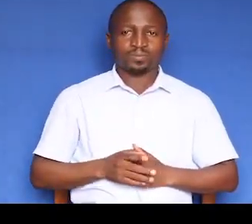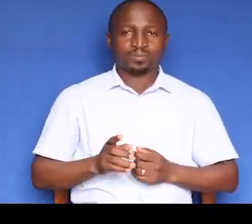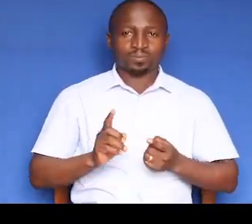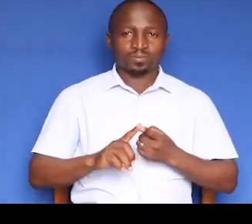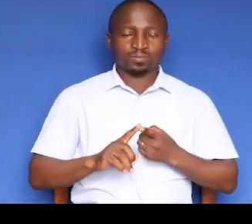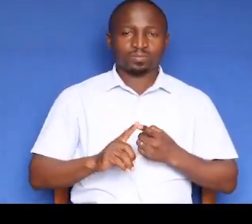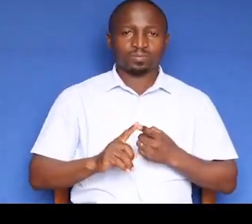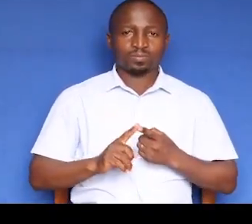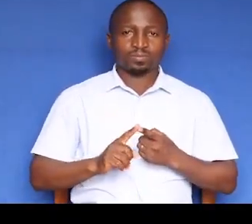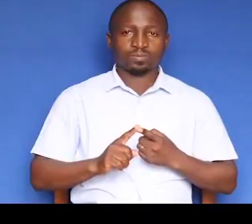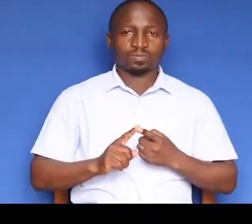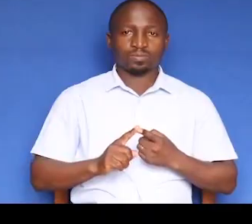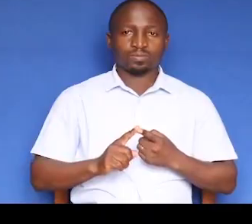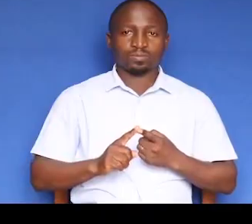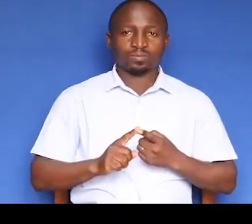profit part.